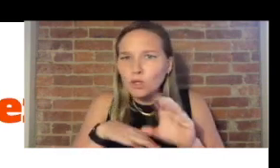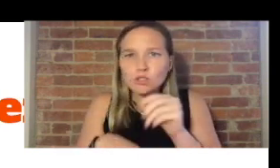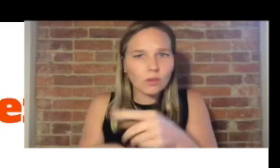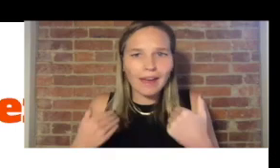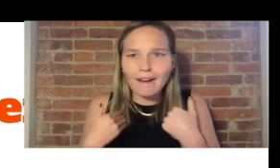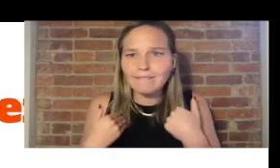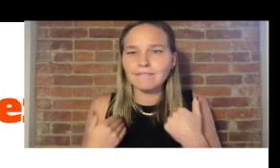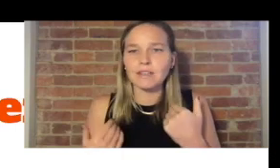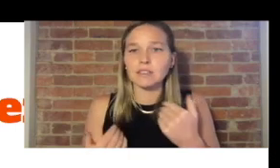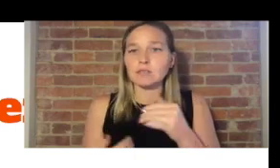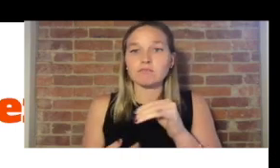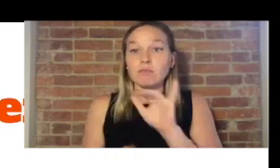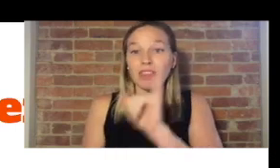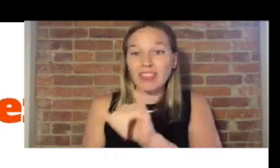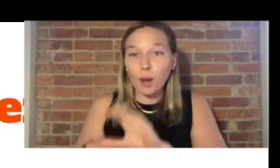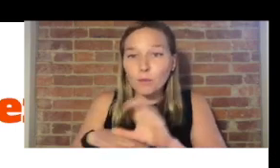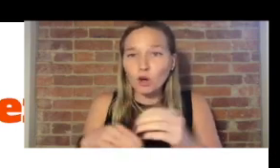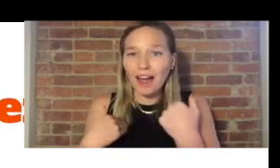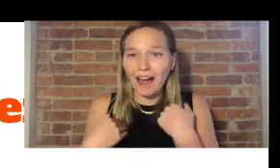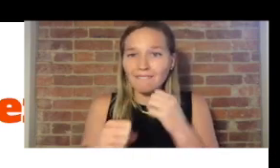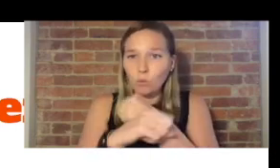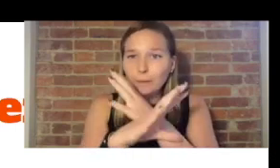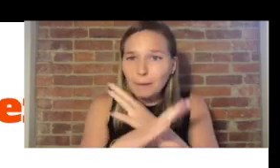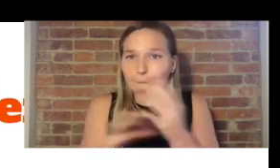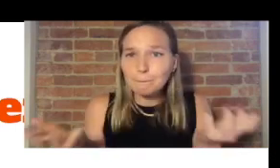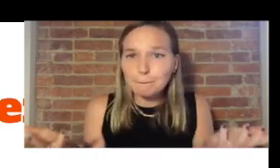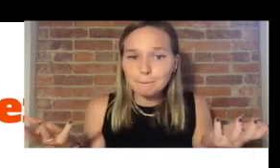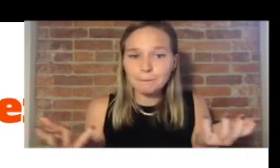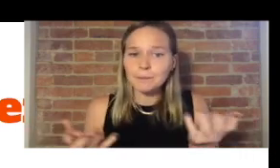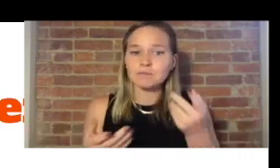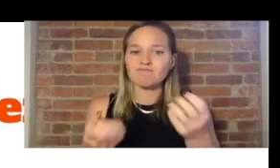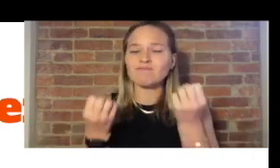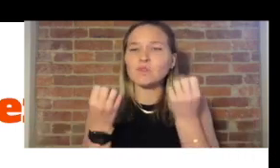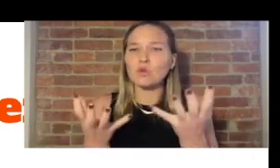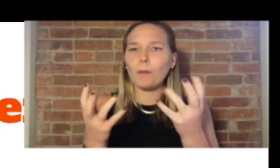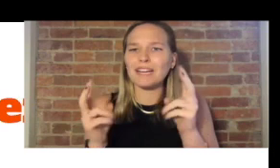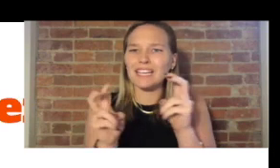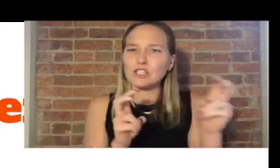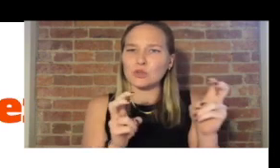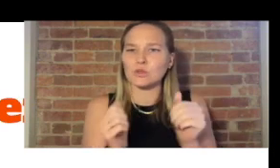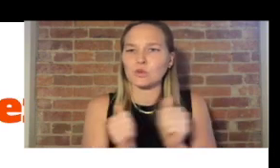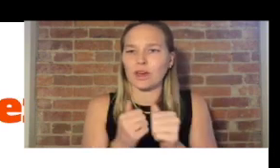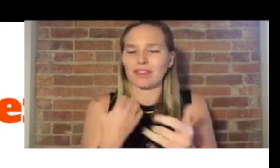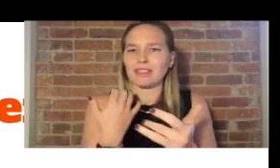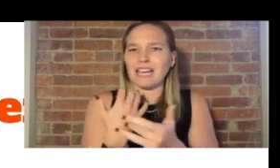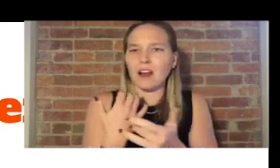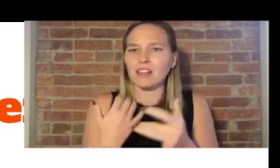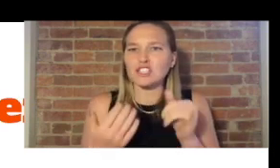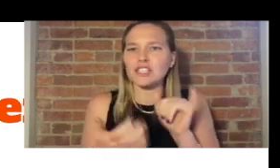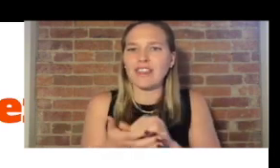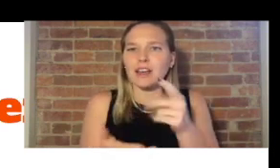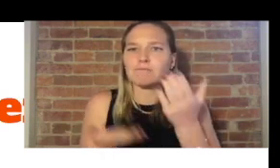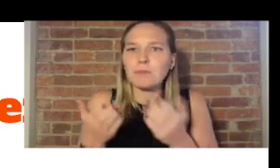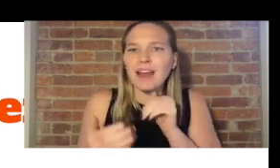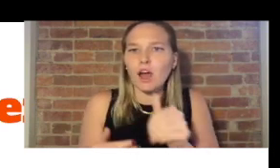to Wi-Fi at all times? And how many computers do they have at home? Are those computers equipped with